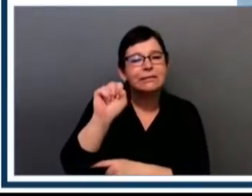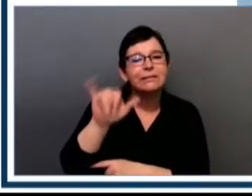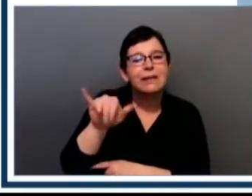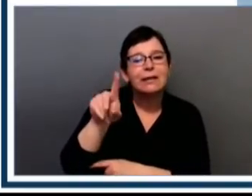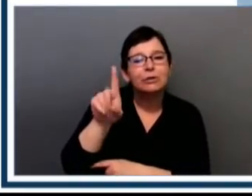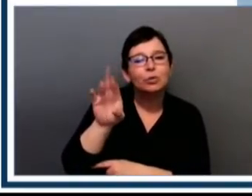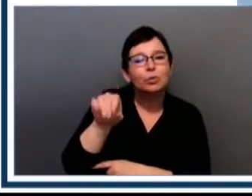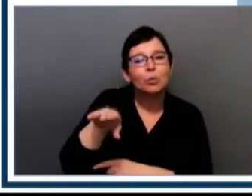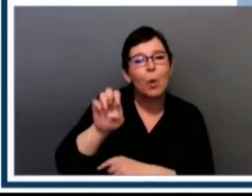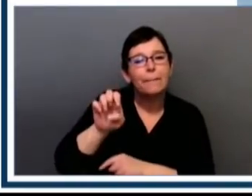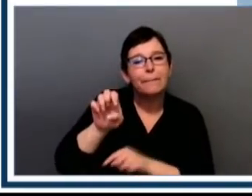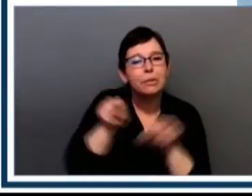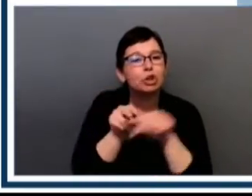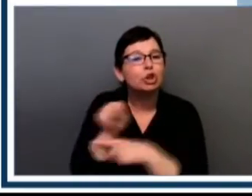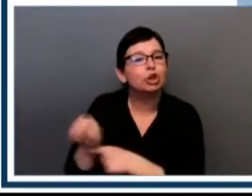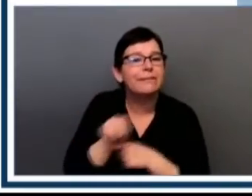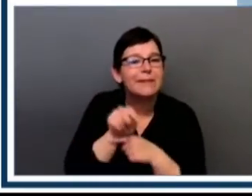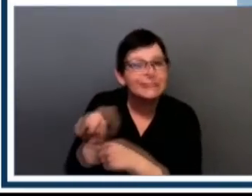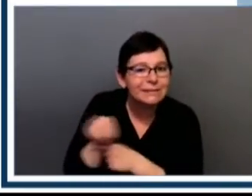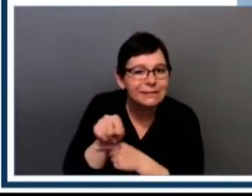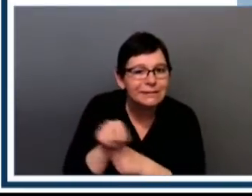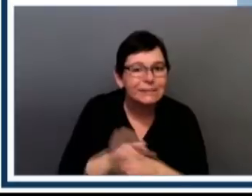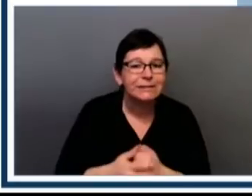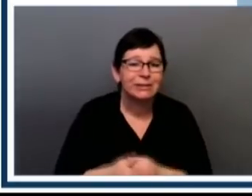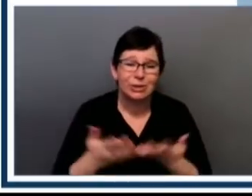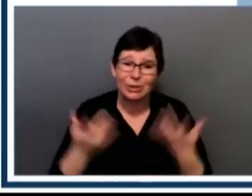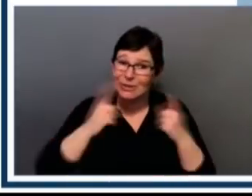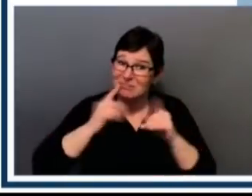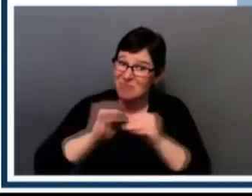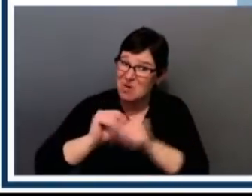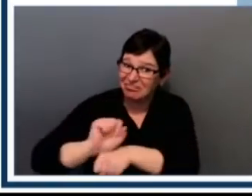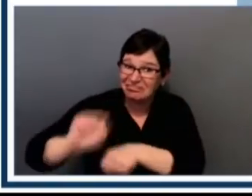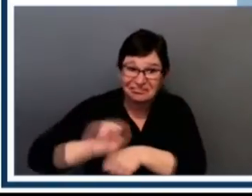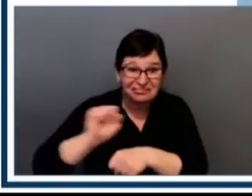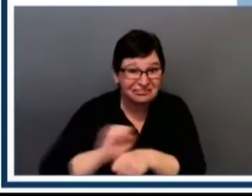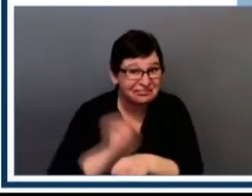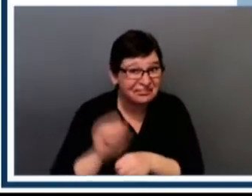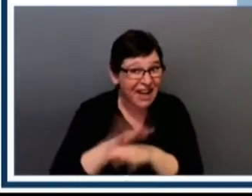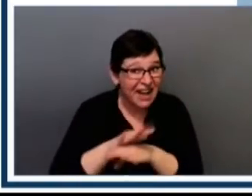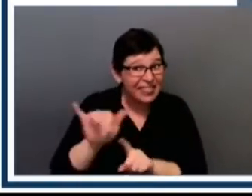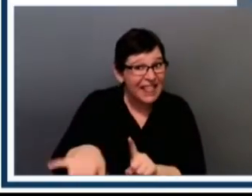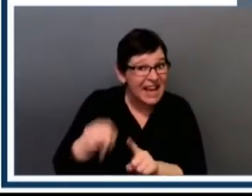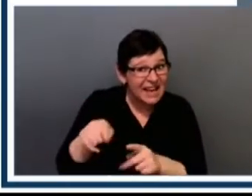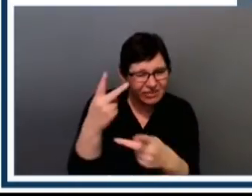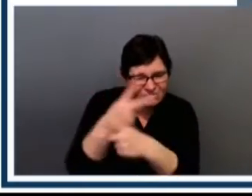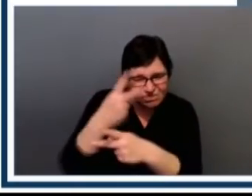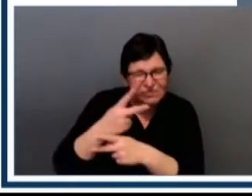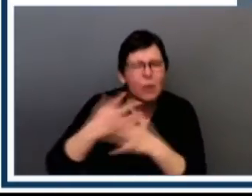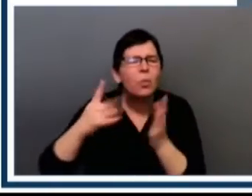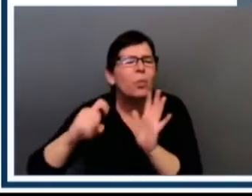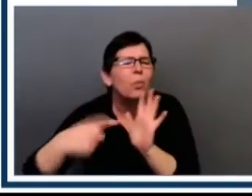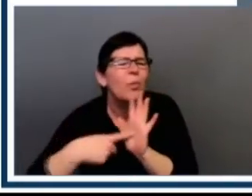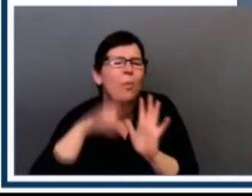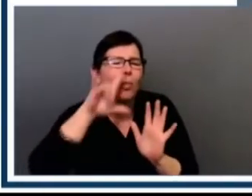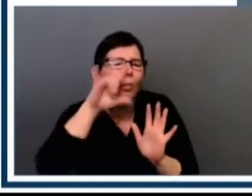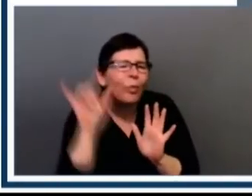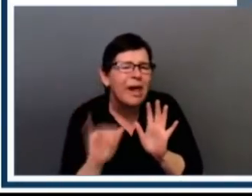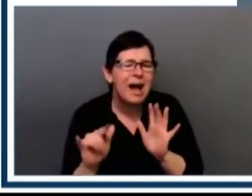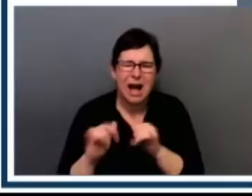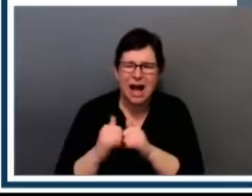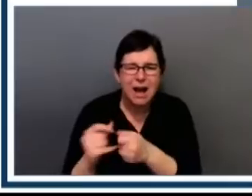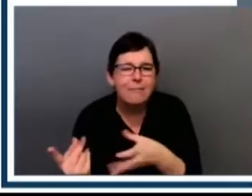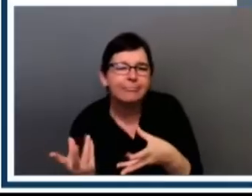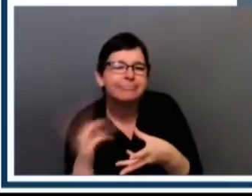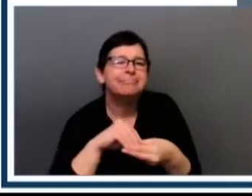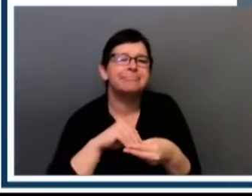figure out exactly what role, if any, it might play long term. And that's all the time we have for questions. Go ahead, Premier. Yeah, go